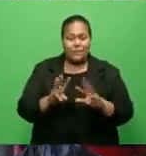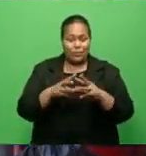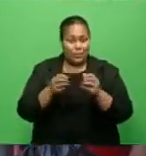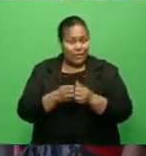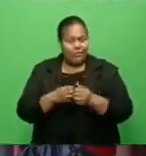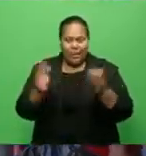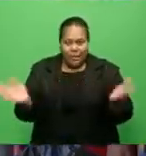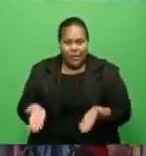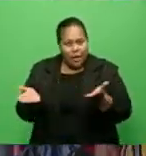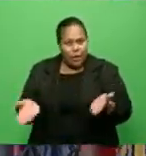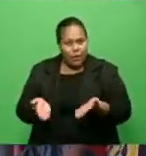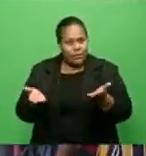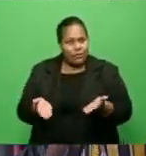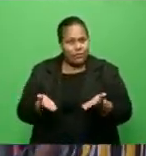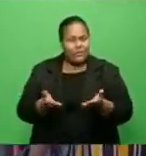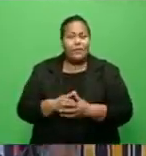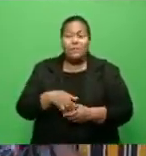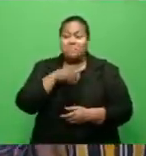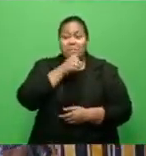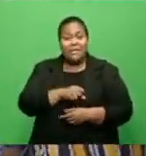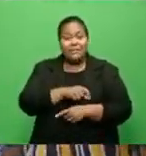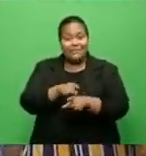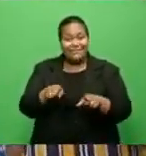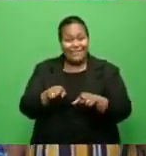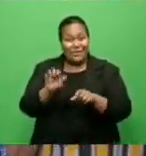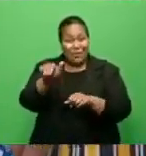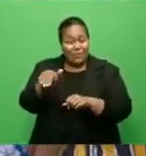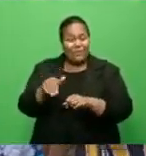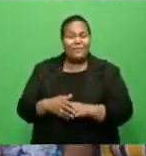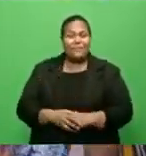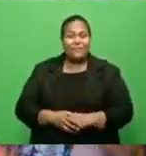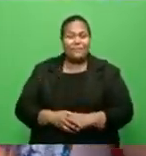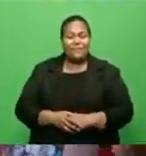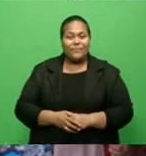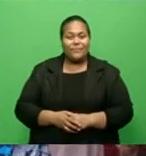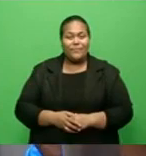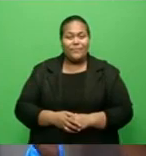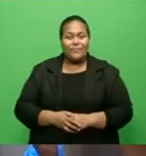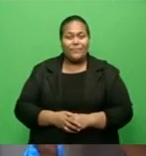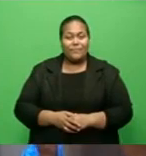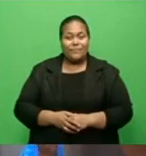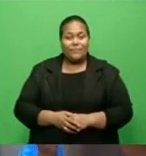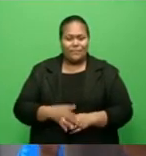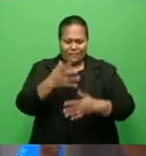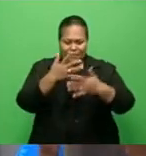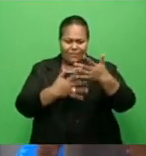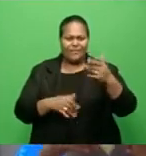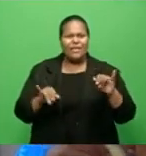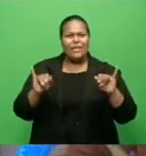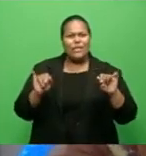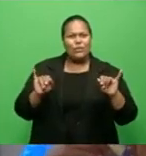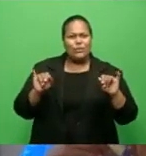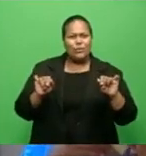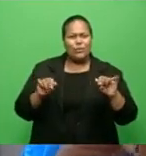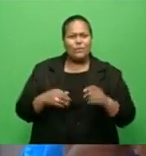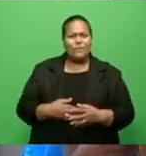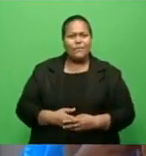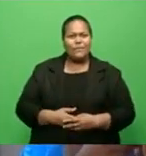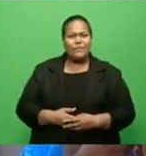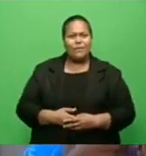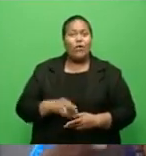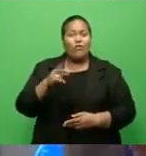that violence is prevalent in their communities as women are not given equal rights. To go back home in